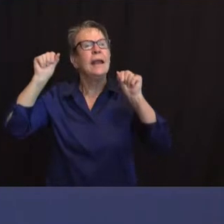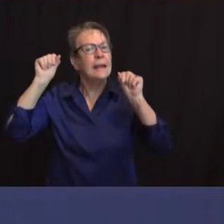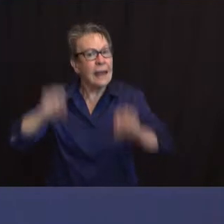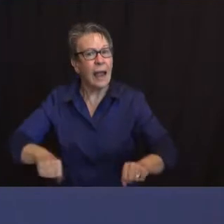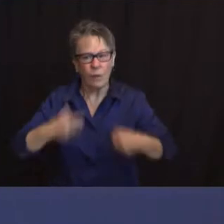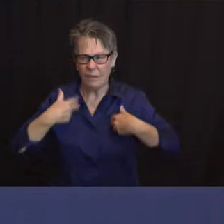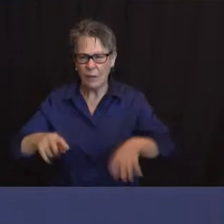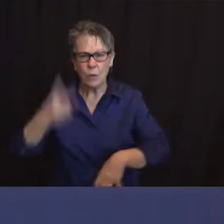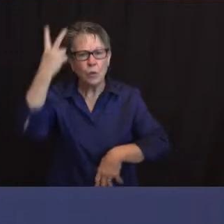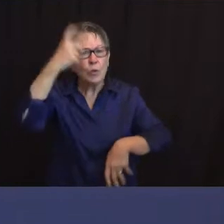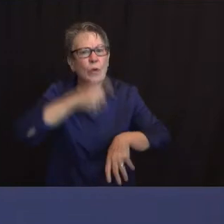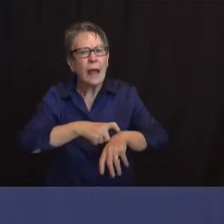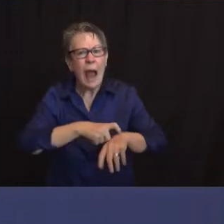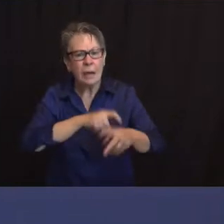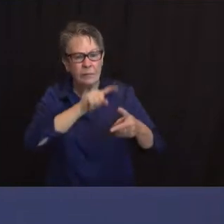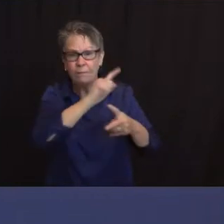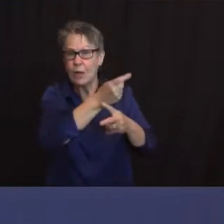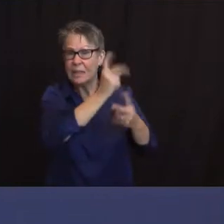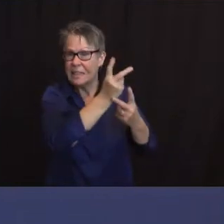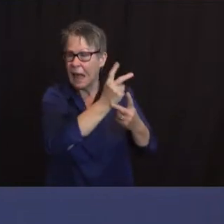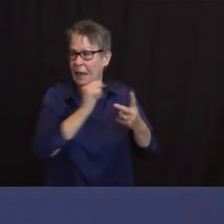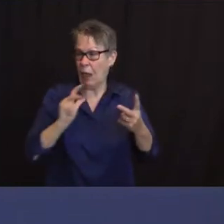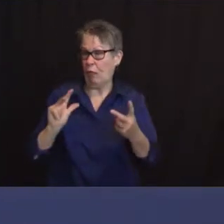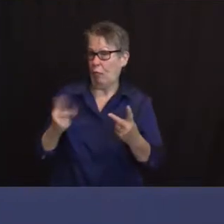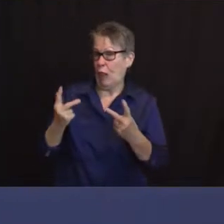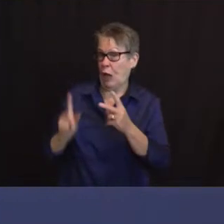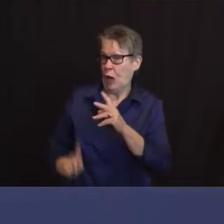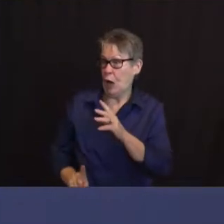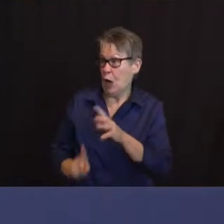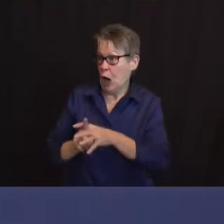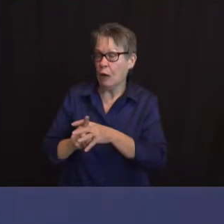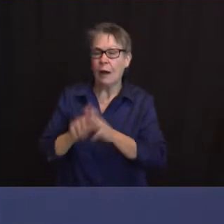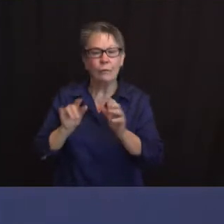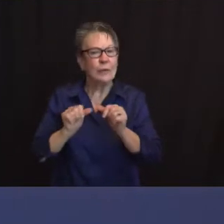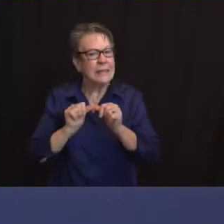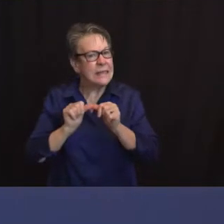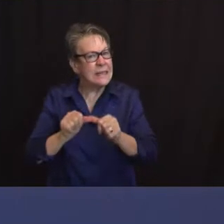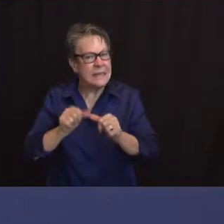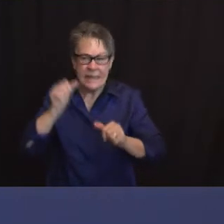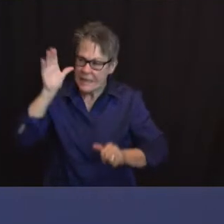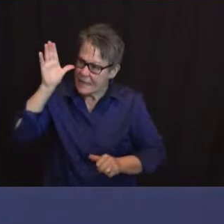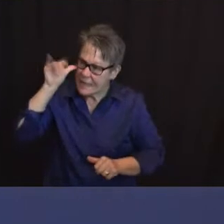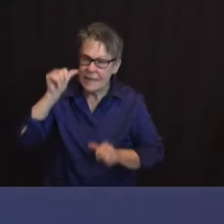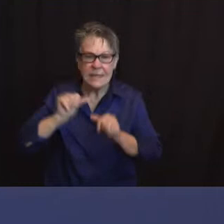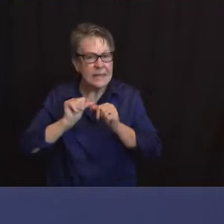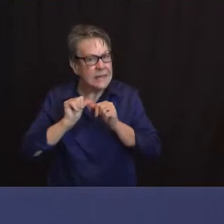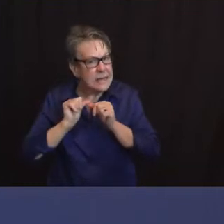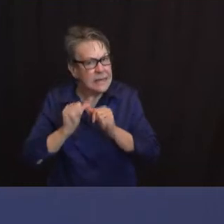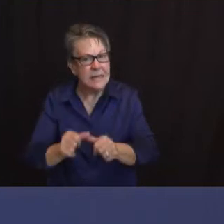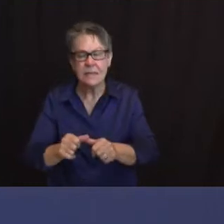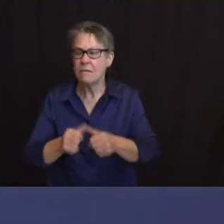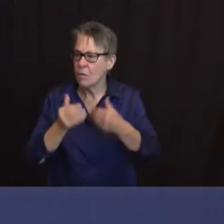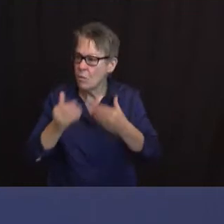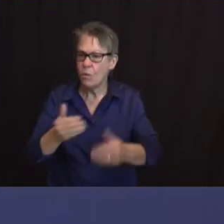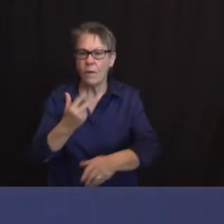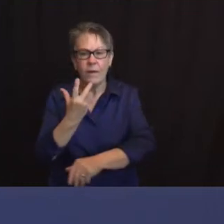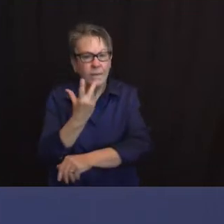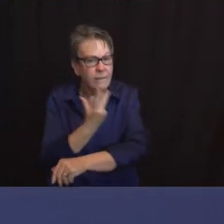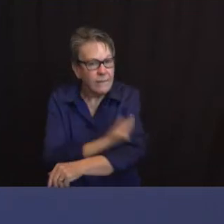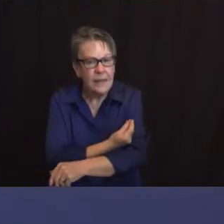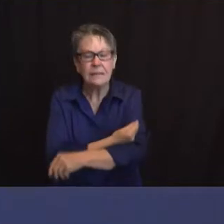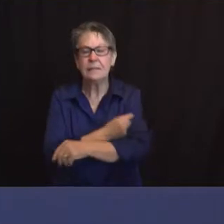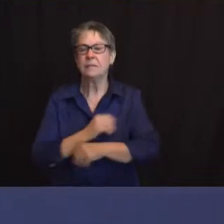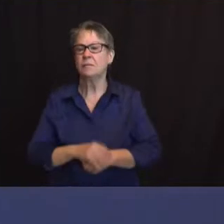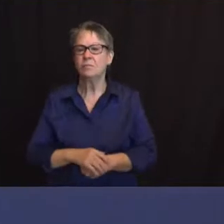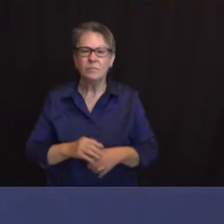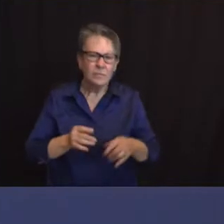Let's keep it going just a little bit longer. Get vaccinated as soon as you're eligible, and today thousands more have entered the queue. Keep